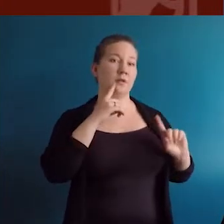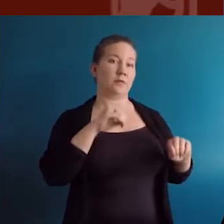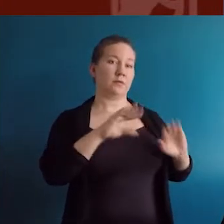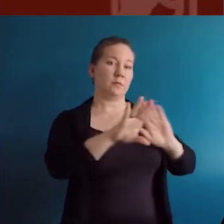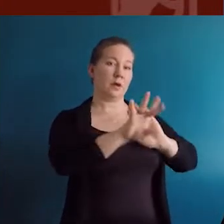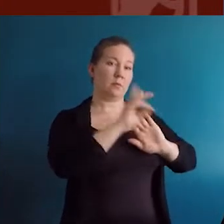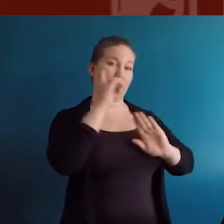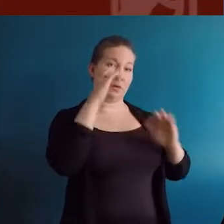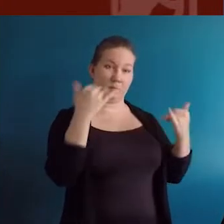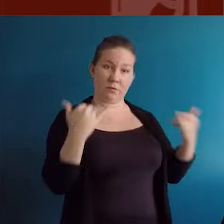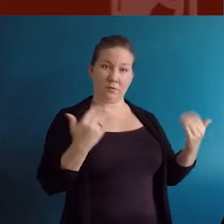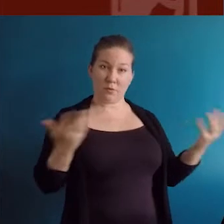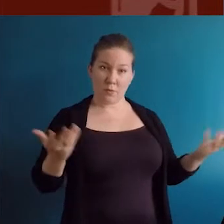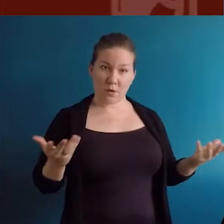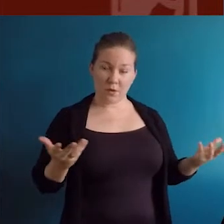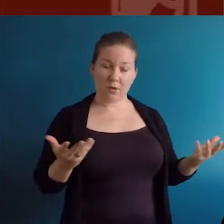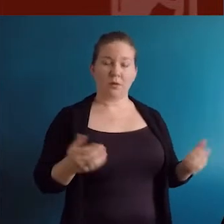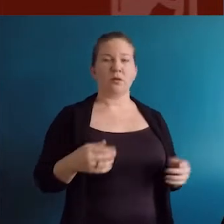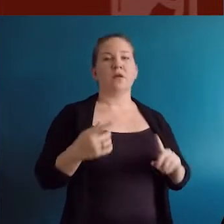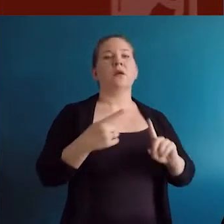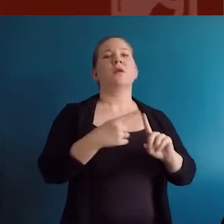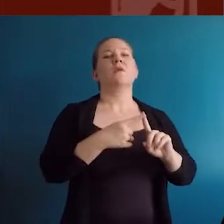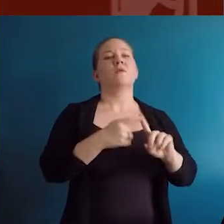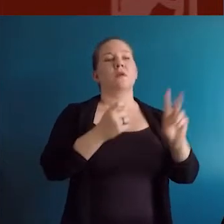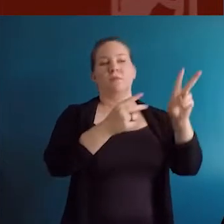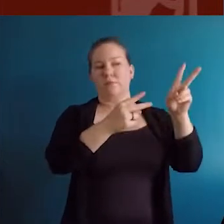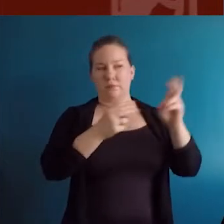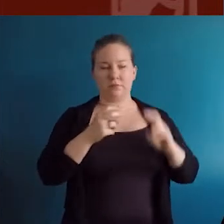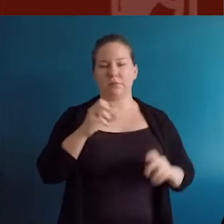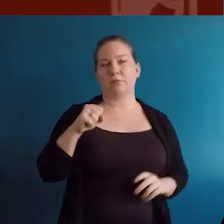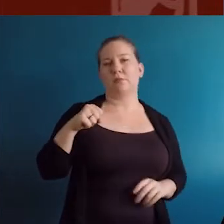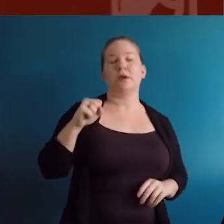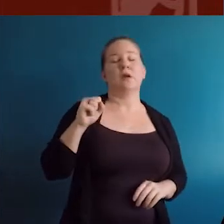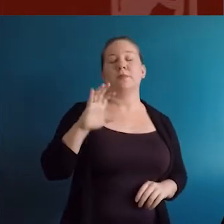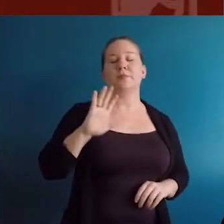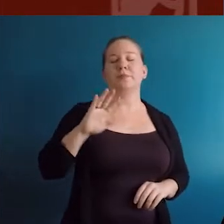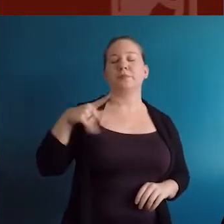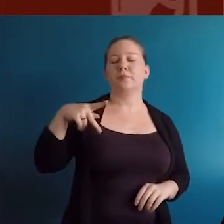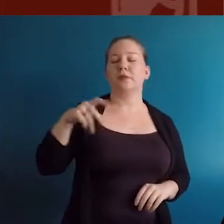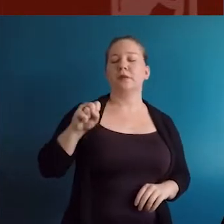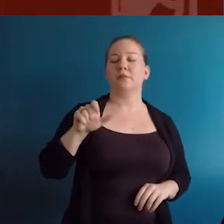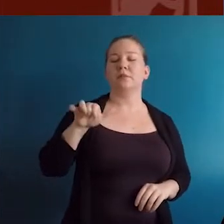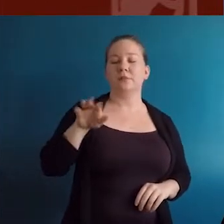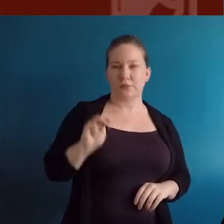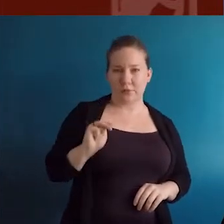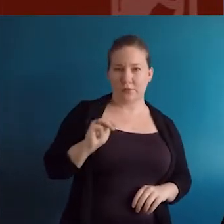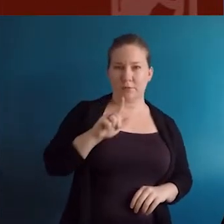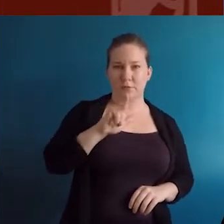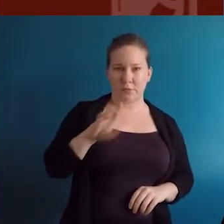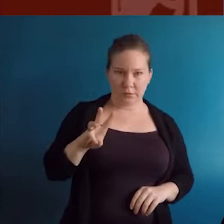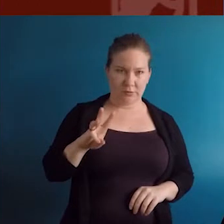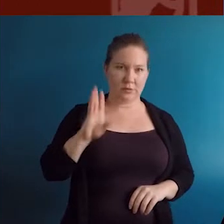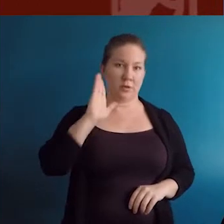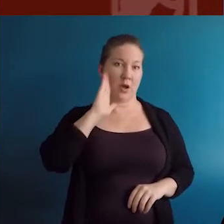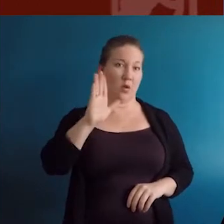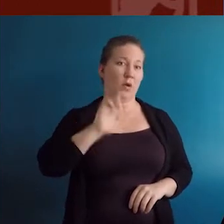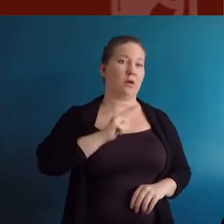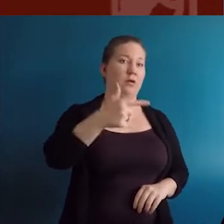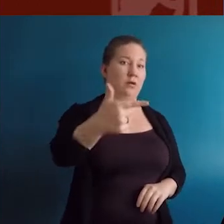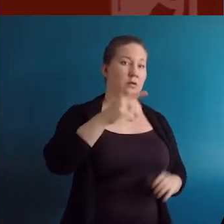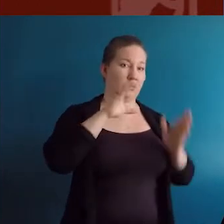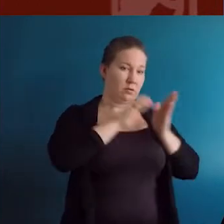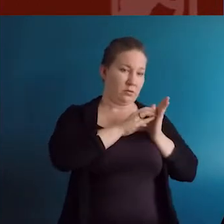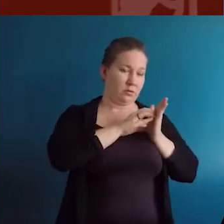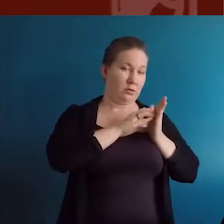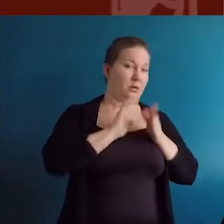The response appointed for today is from Psalm 26. We will read it responsively, whole verse